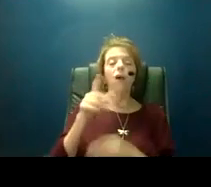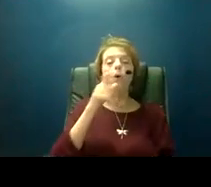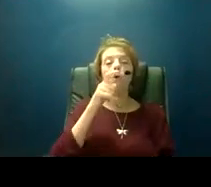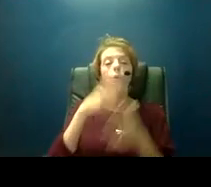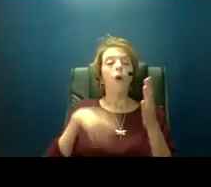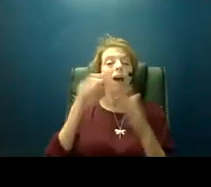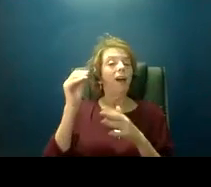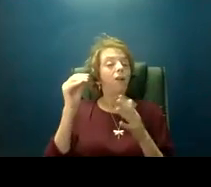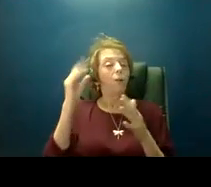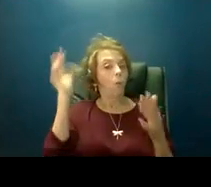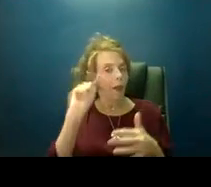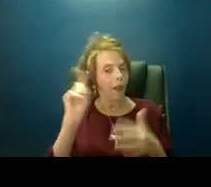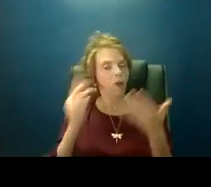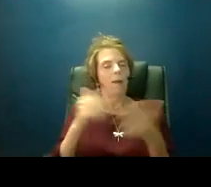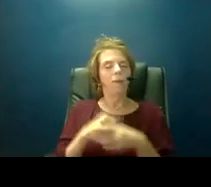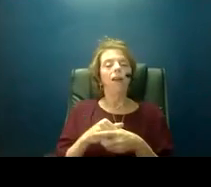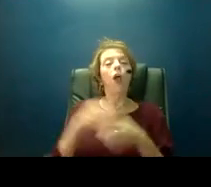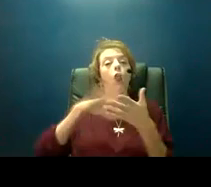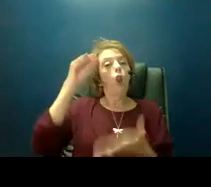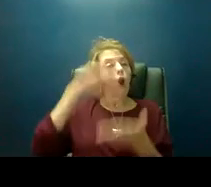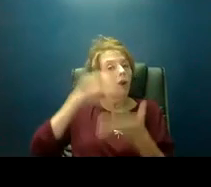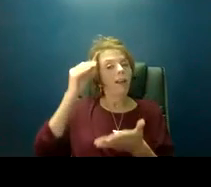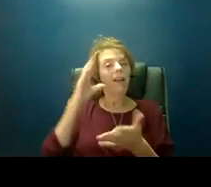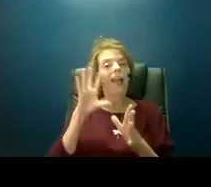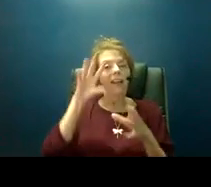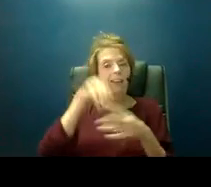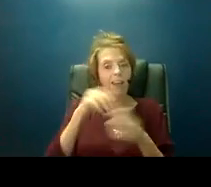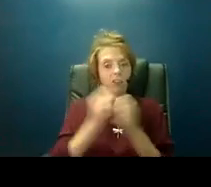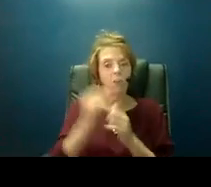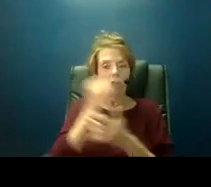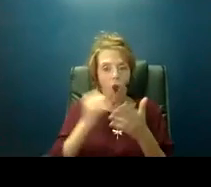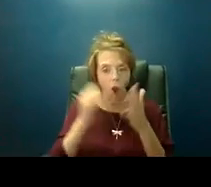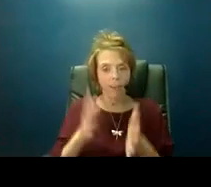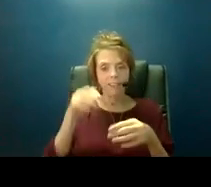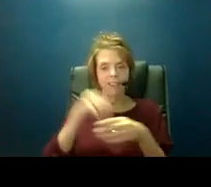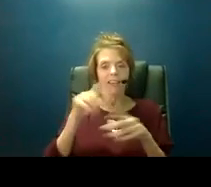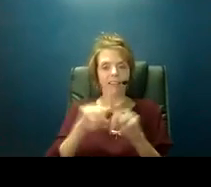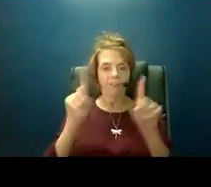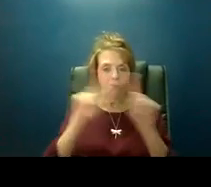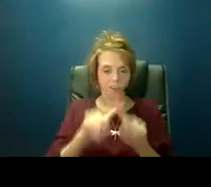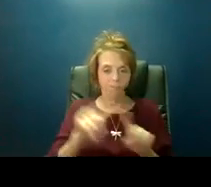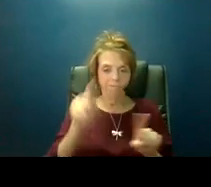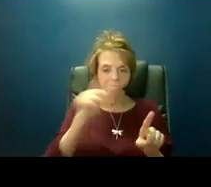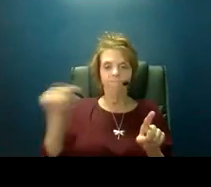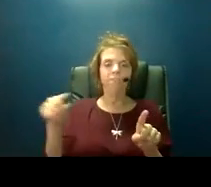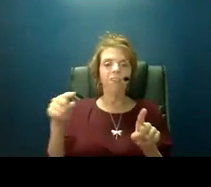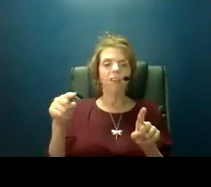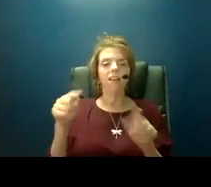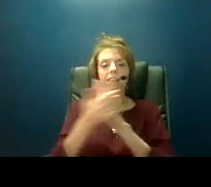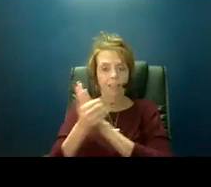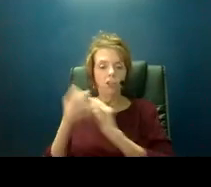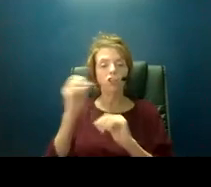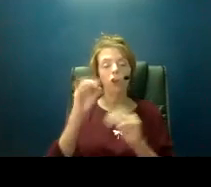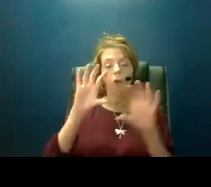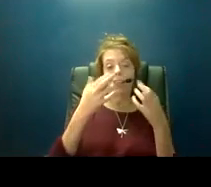where learning would happen and engaging with artists and these different skills would be. So the